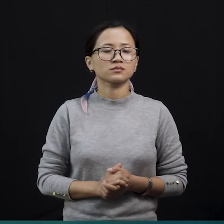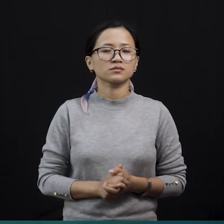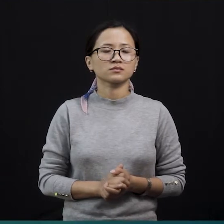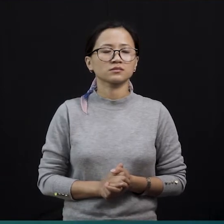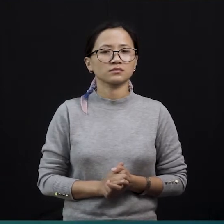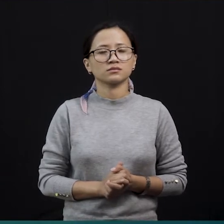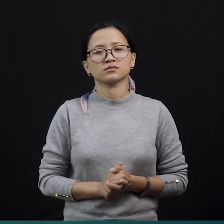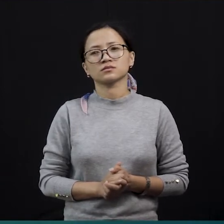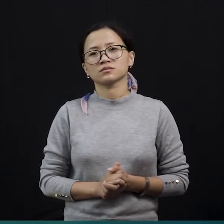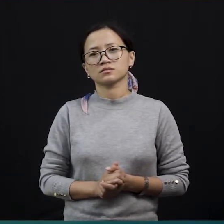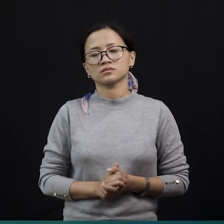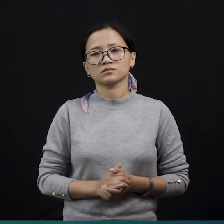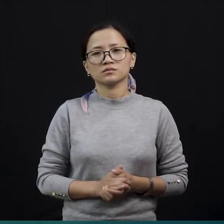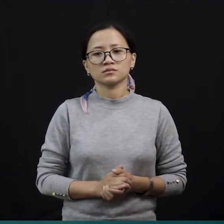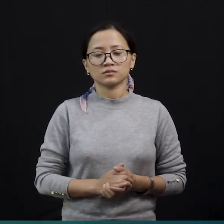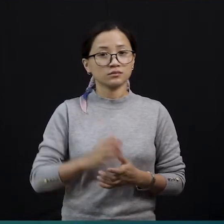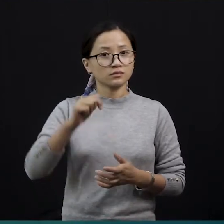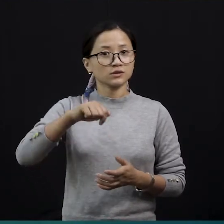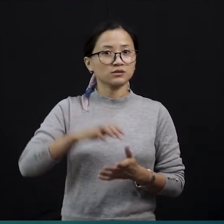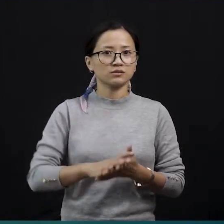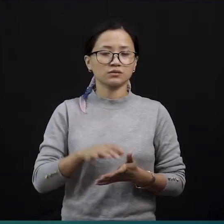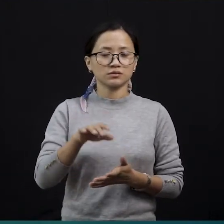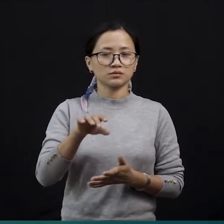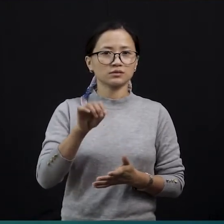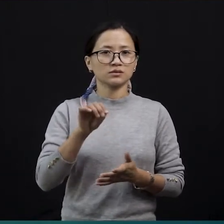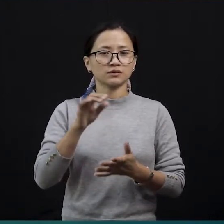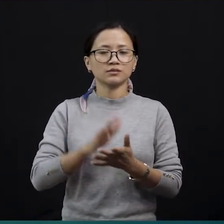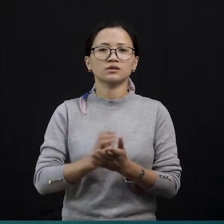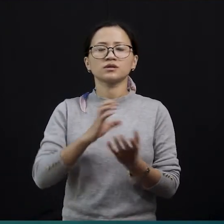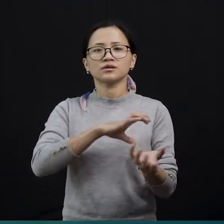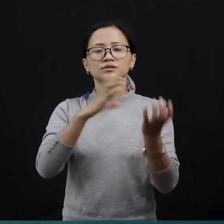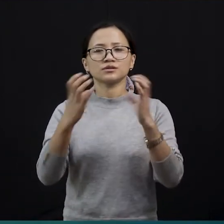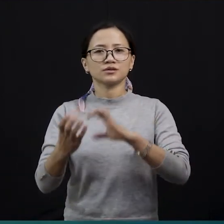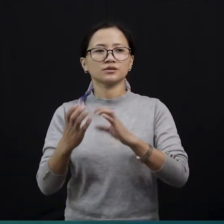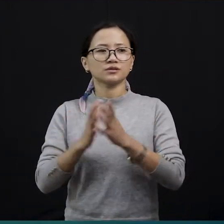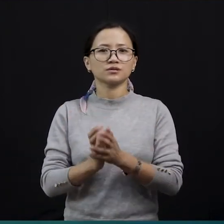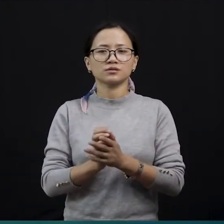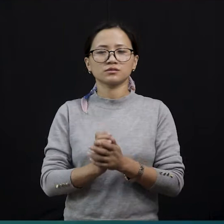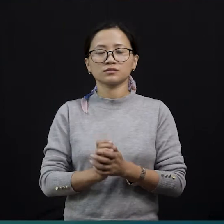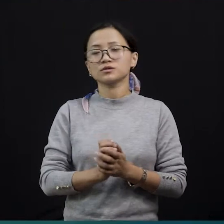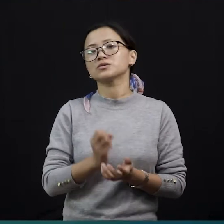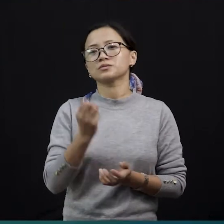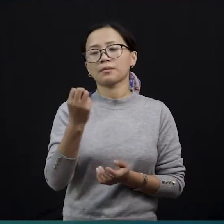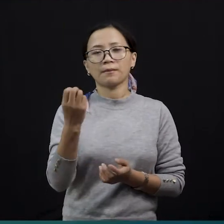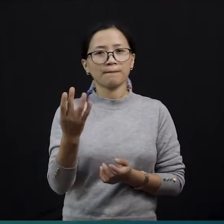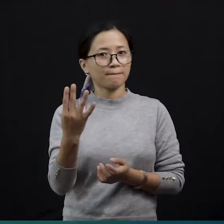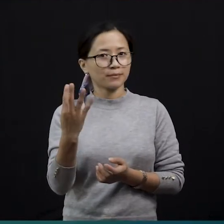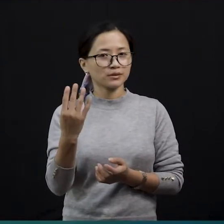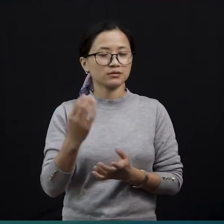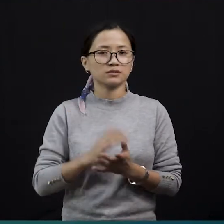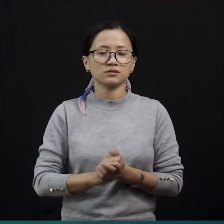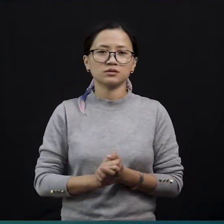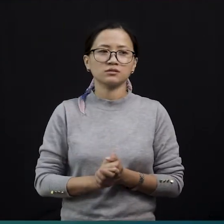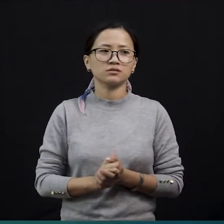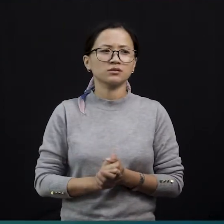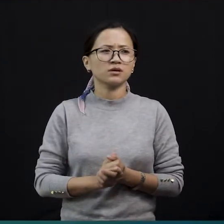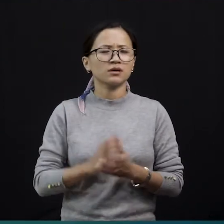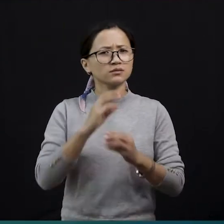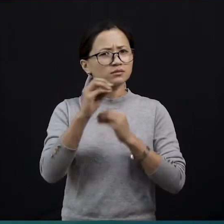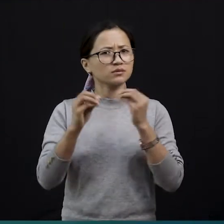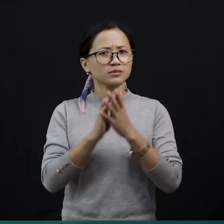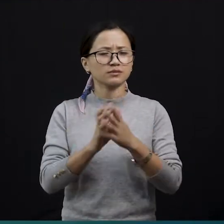See, now we are going to talk about change into minutes. All right, children? So this is